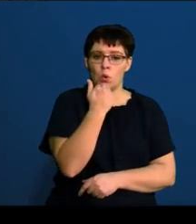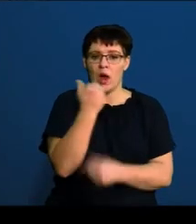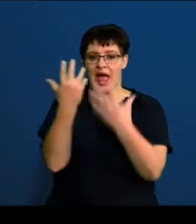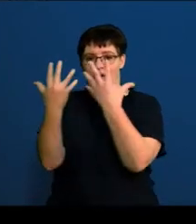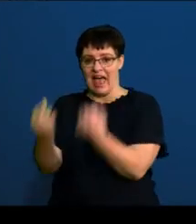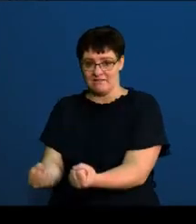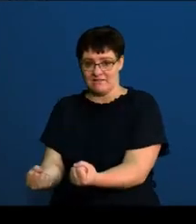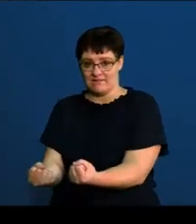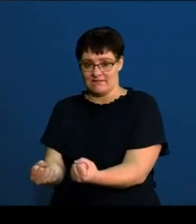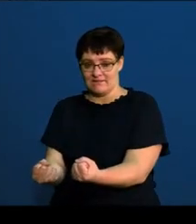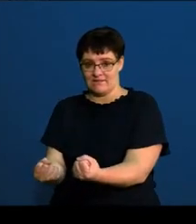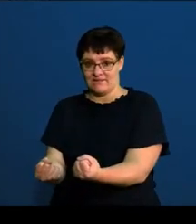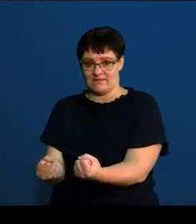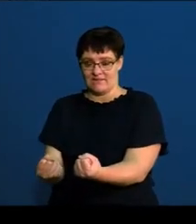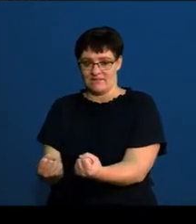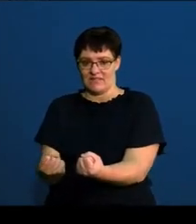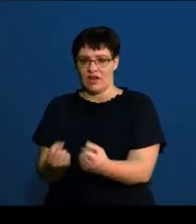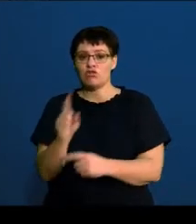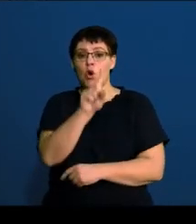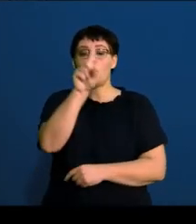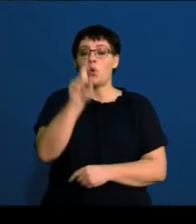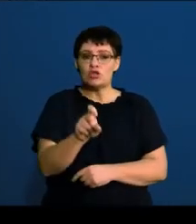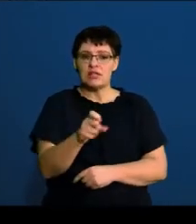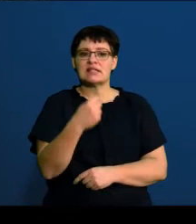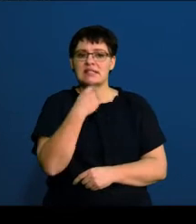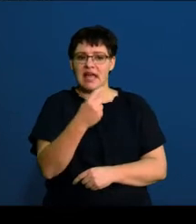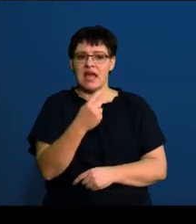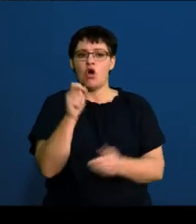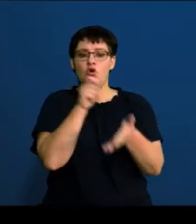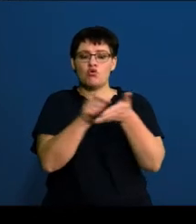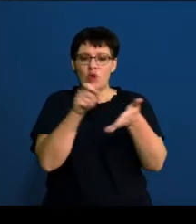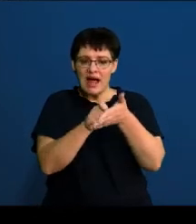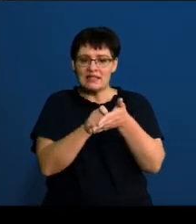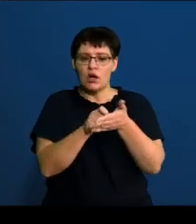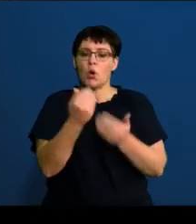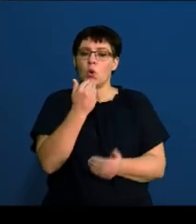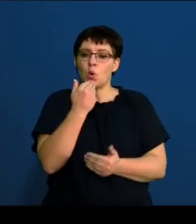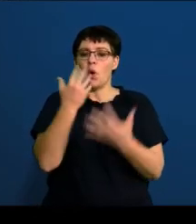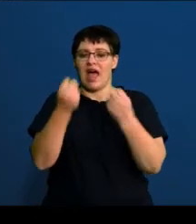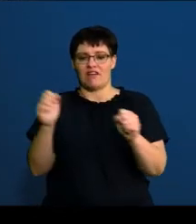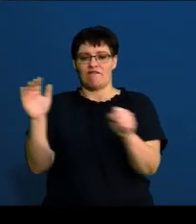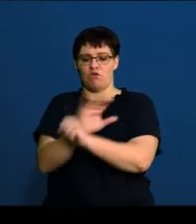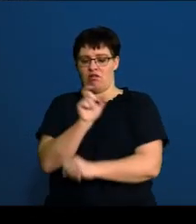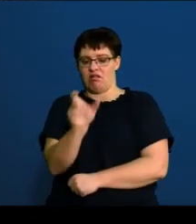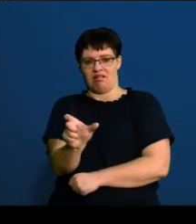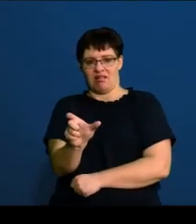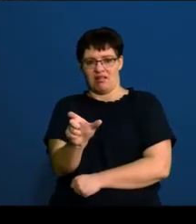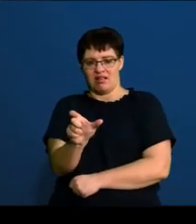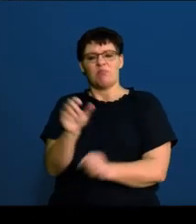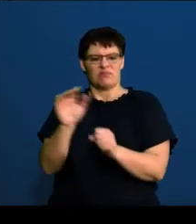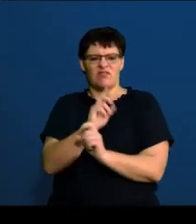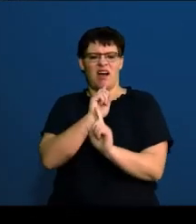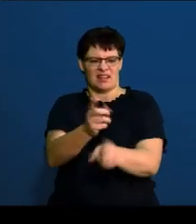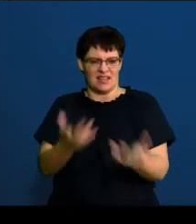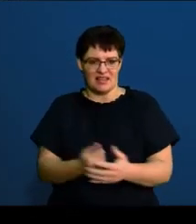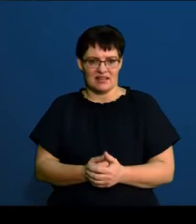have. So the question actually reads, write the word who have in full, which is actually the answer. Okay, so that's